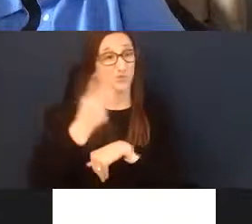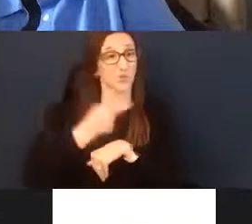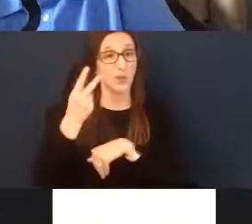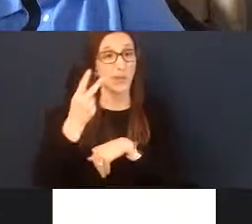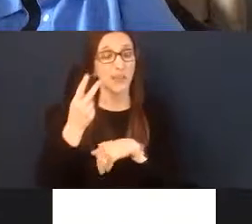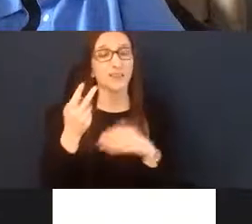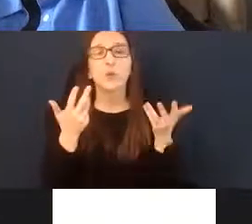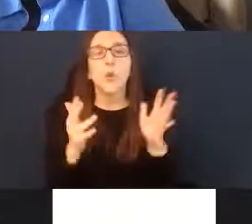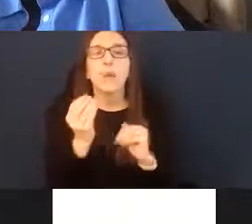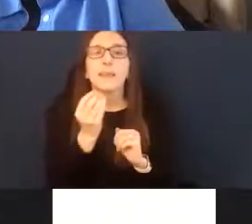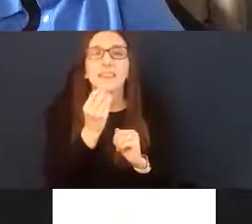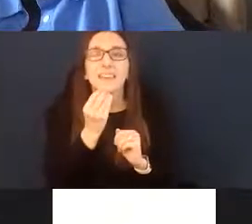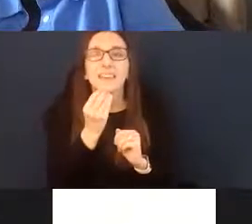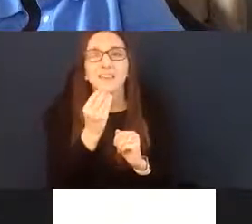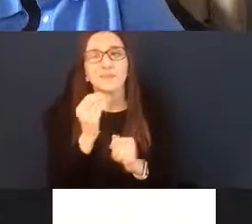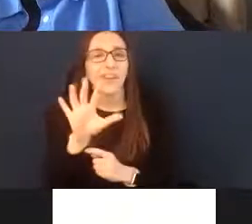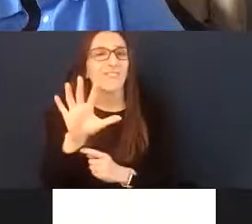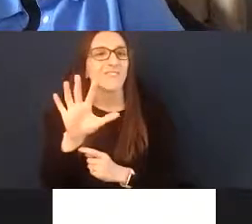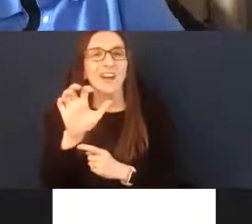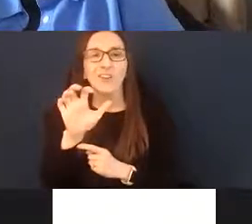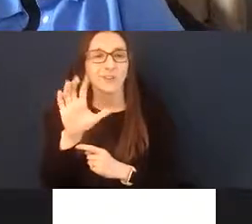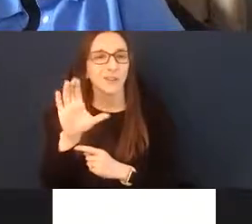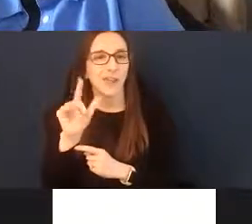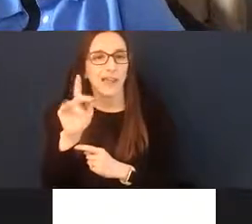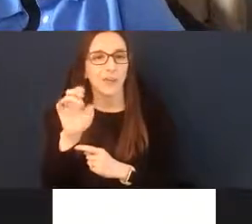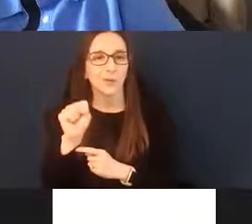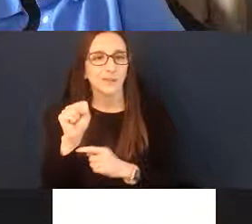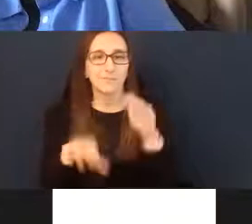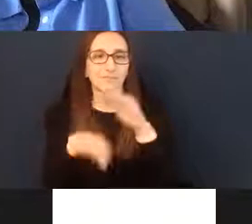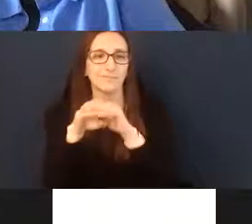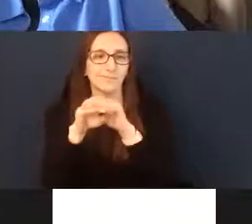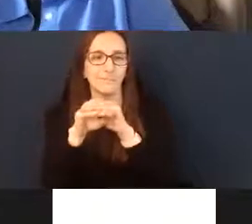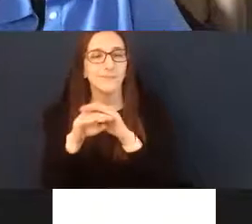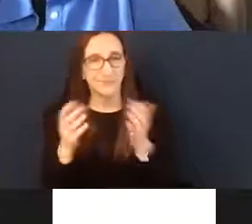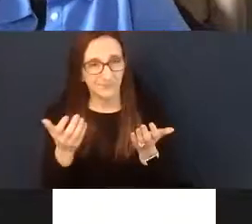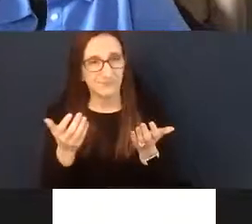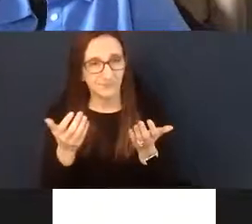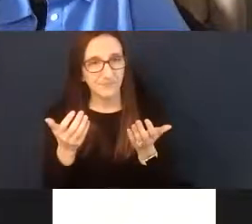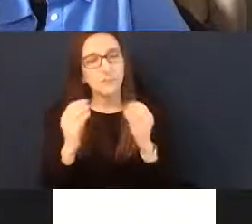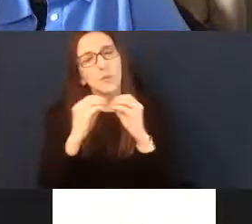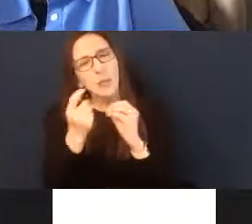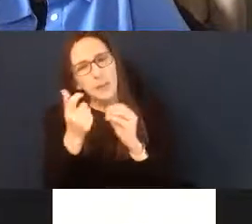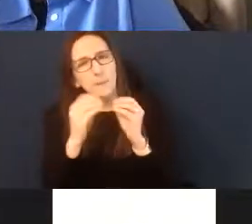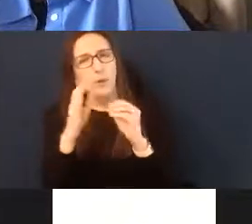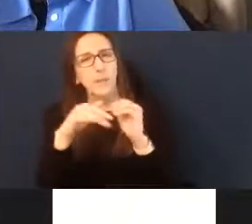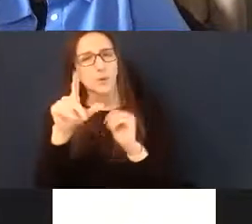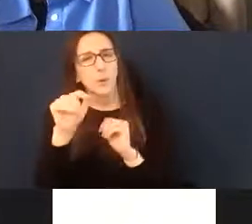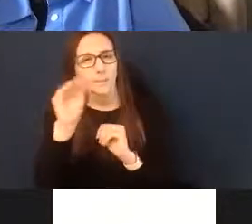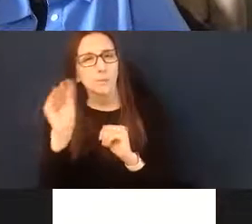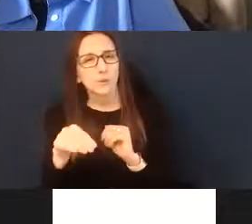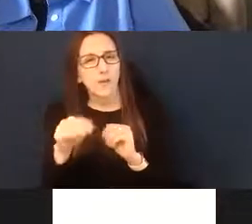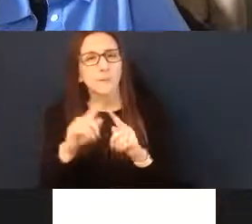only eating about 500 calories. So it's a little bit more than the 20%, but it's